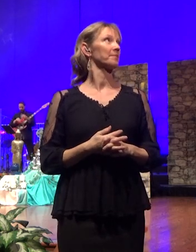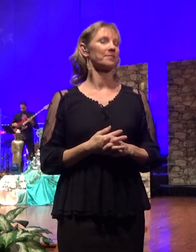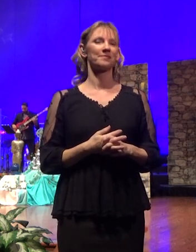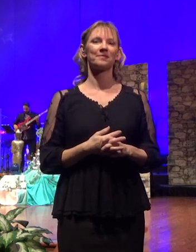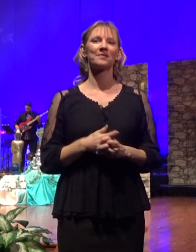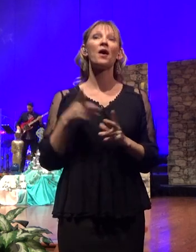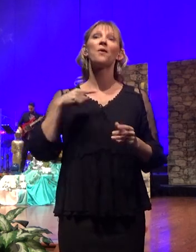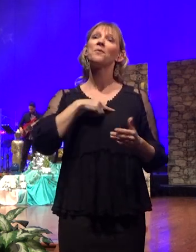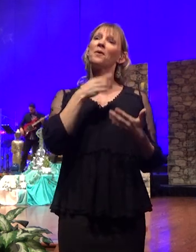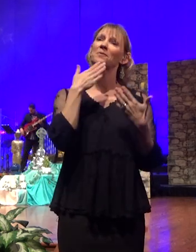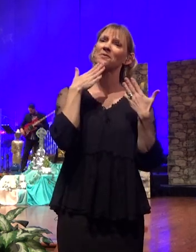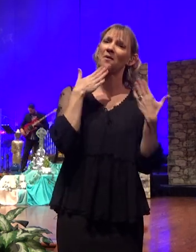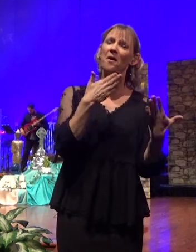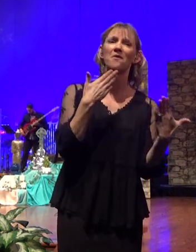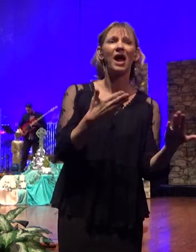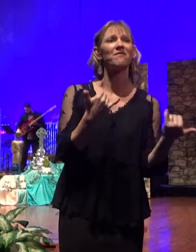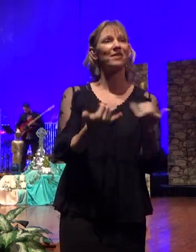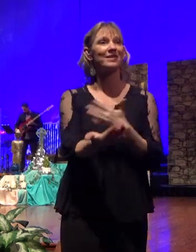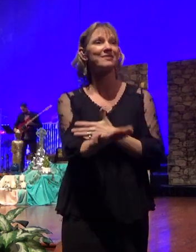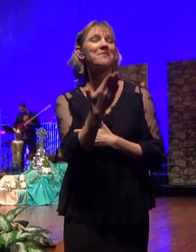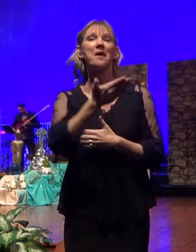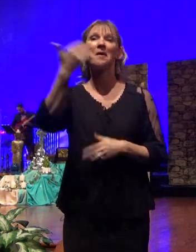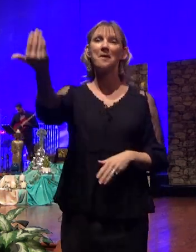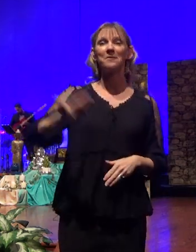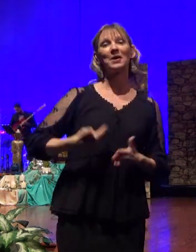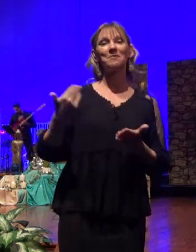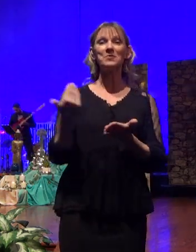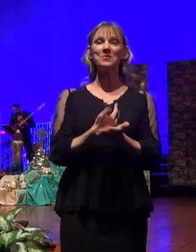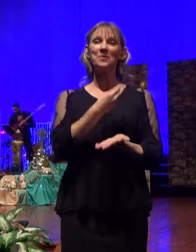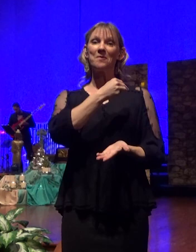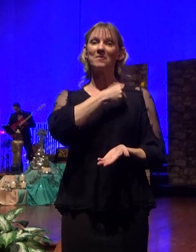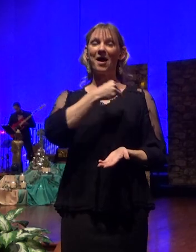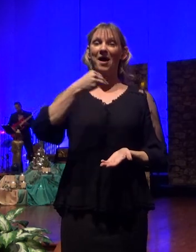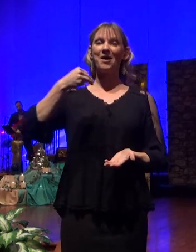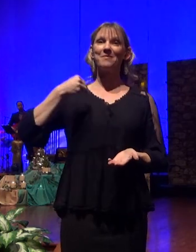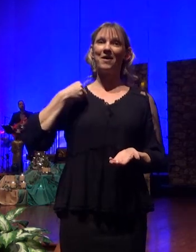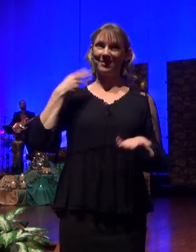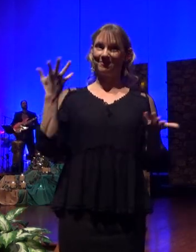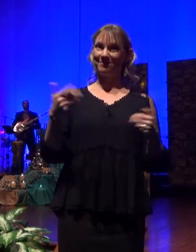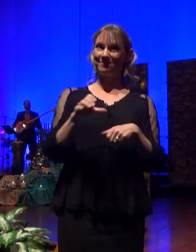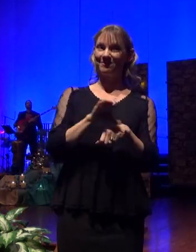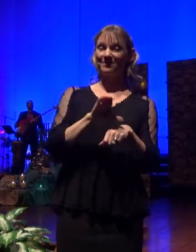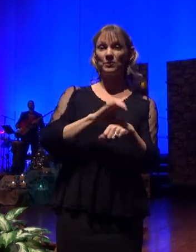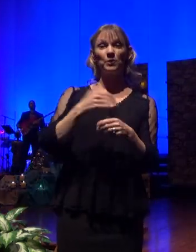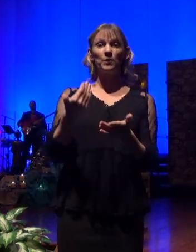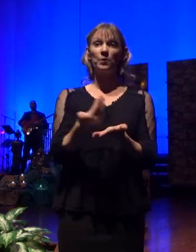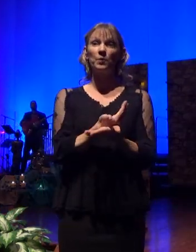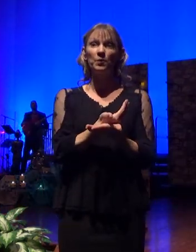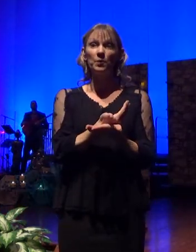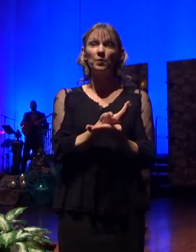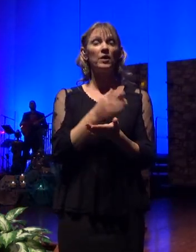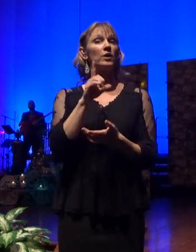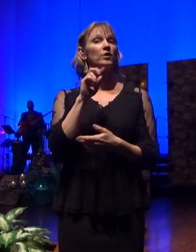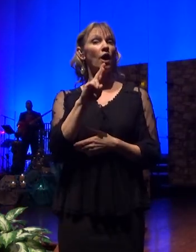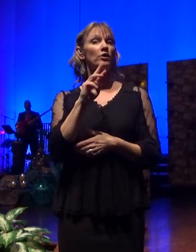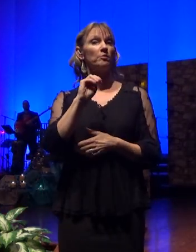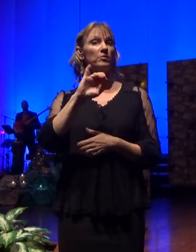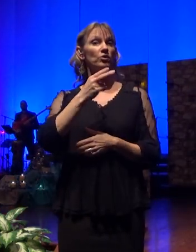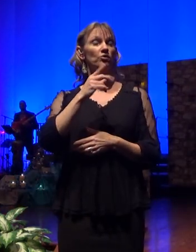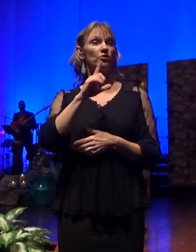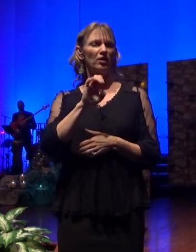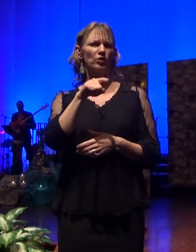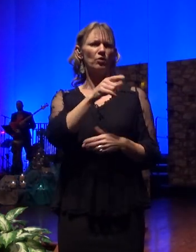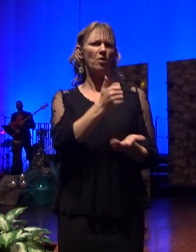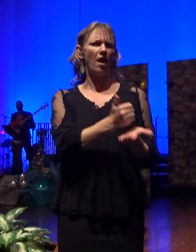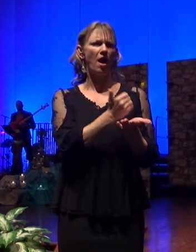We're so grateful this morning to be welcoming some new members into the church. Speaking of new, Dr. Michelle, you helped coordinate